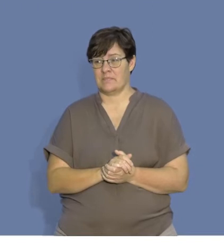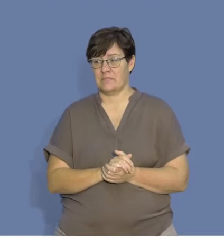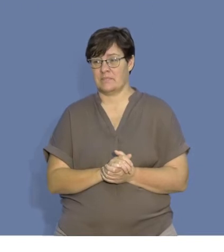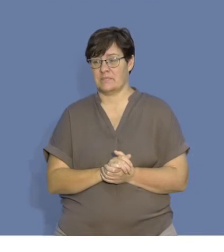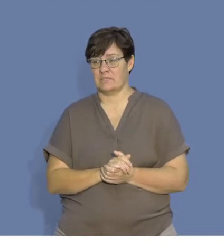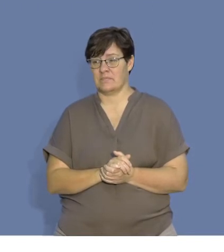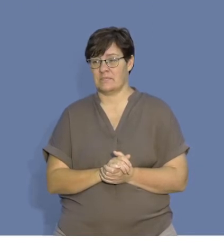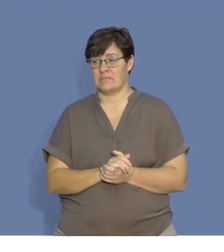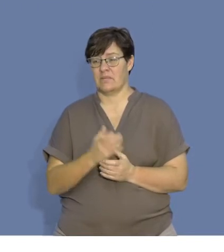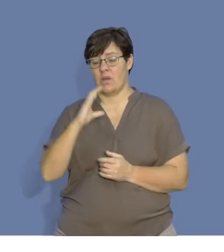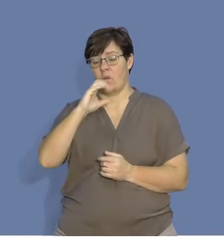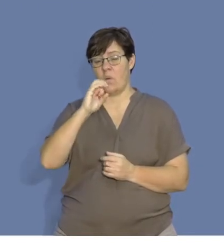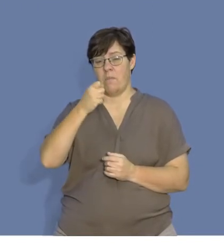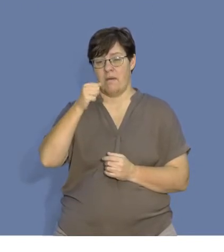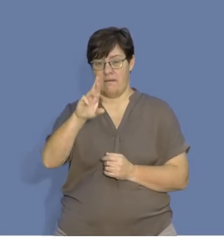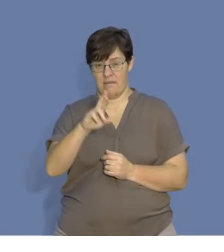to copper,